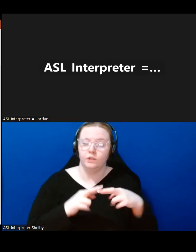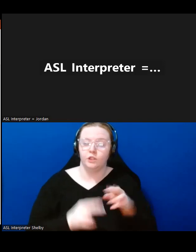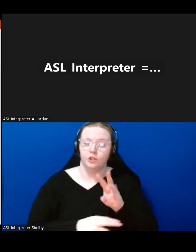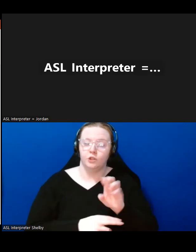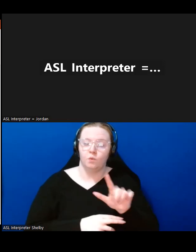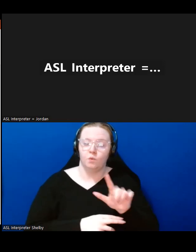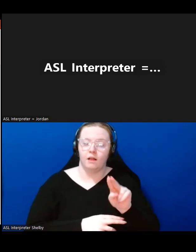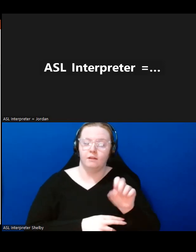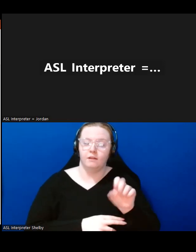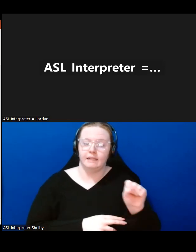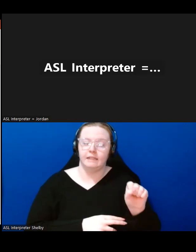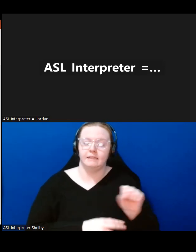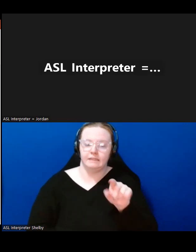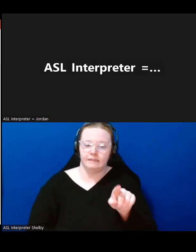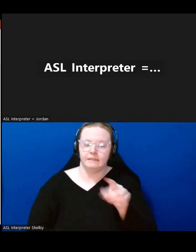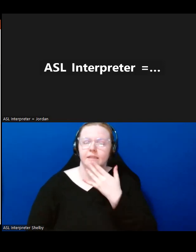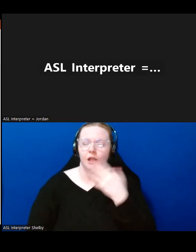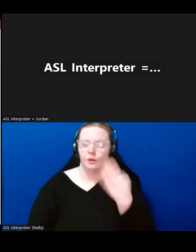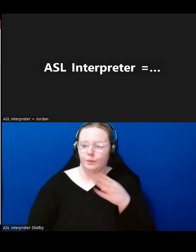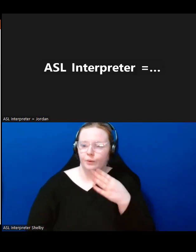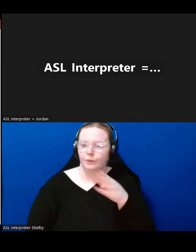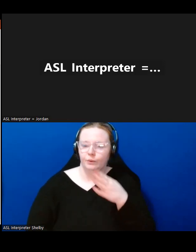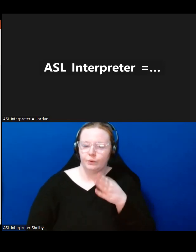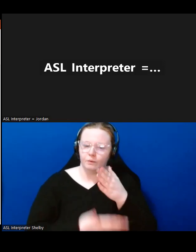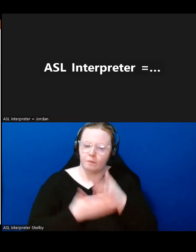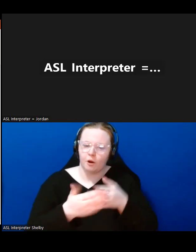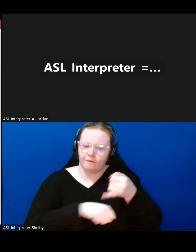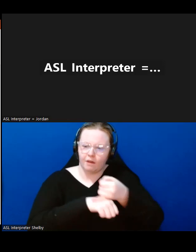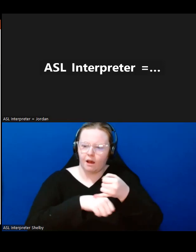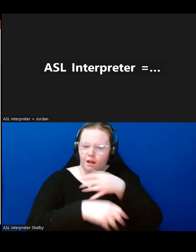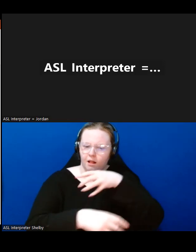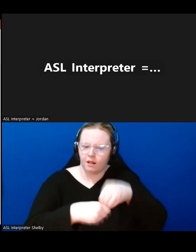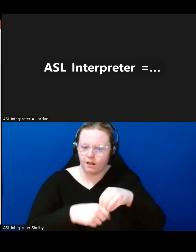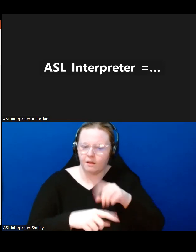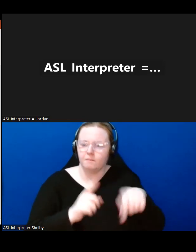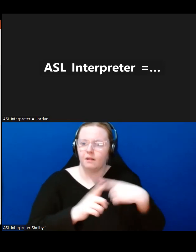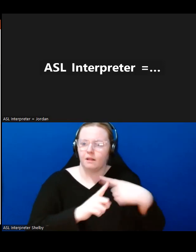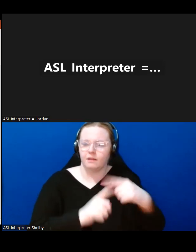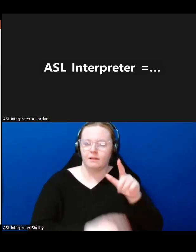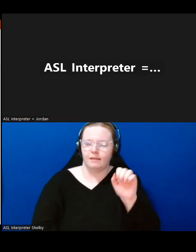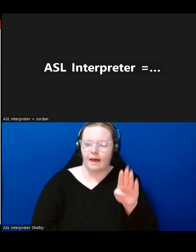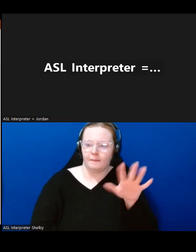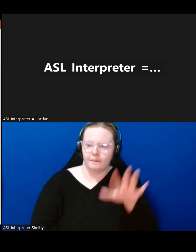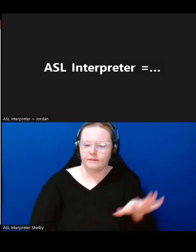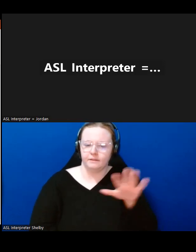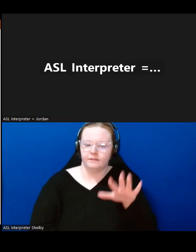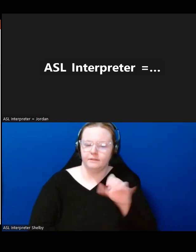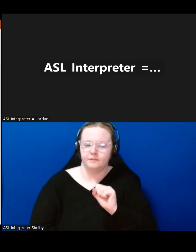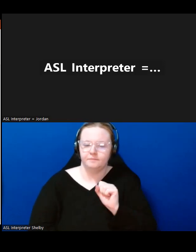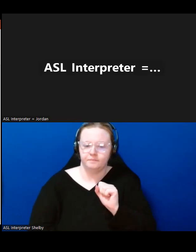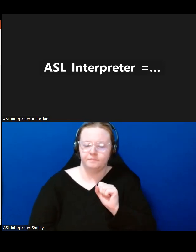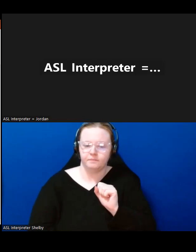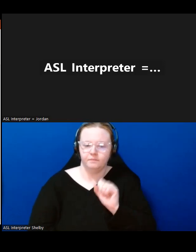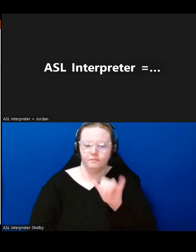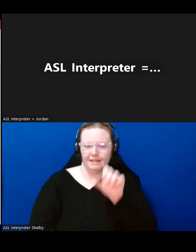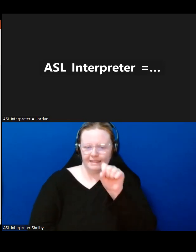you can see it takes in part of the island of the province, but also part of Labrador as well. So it does cover off the South